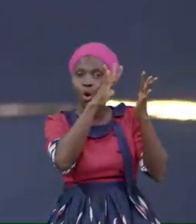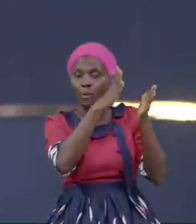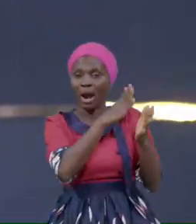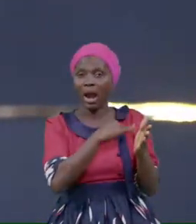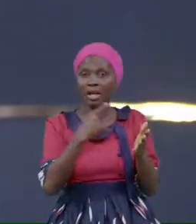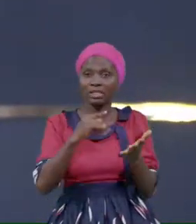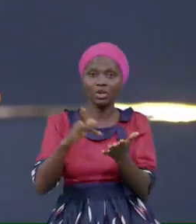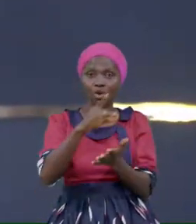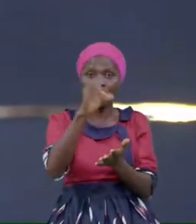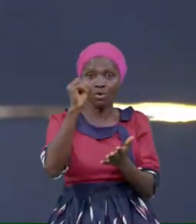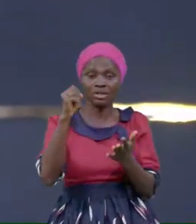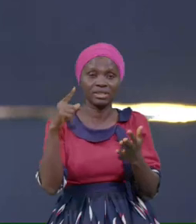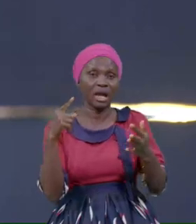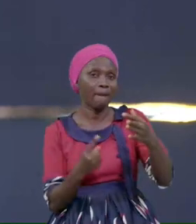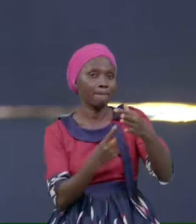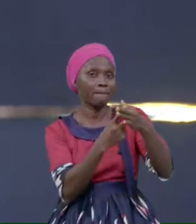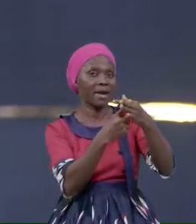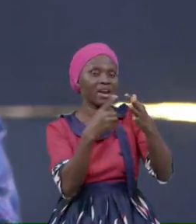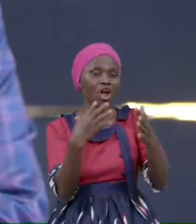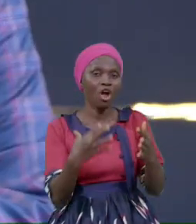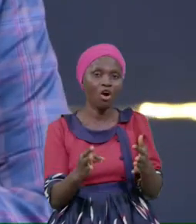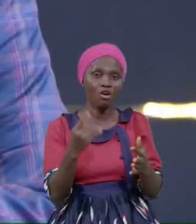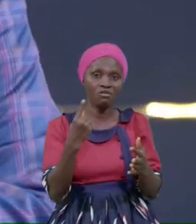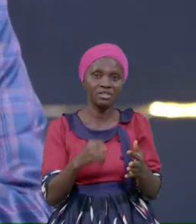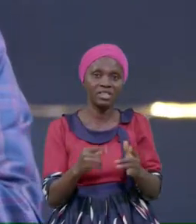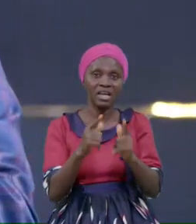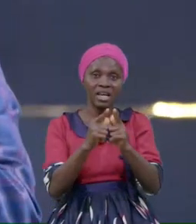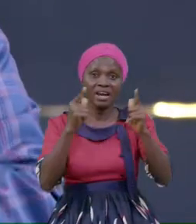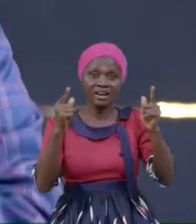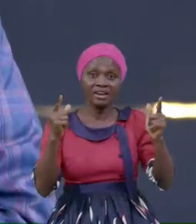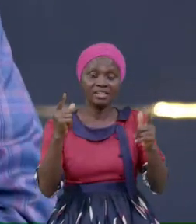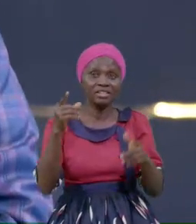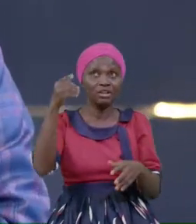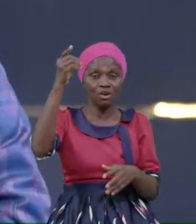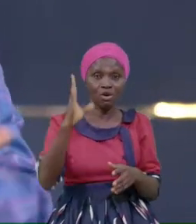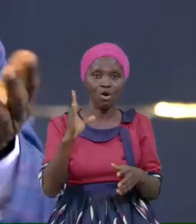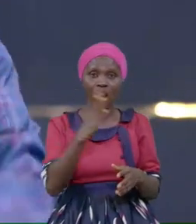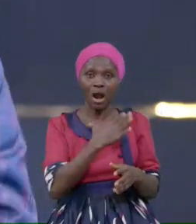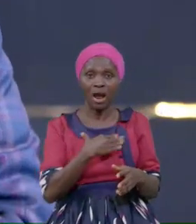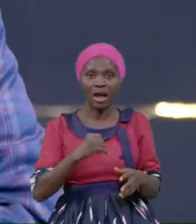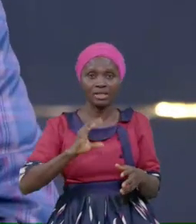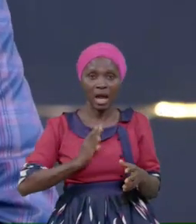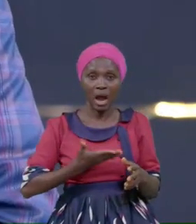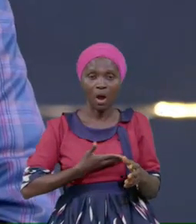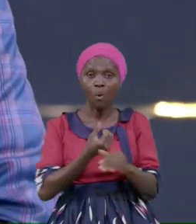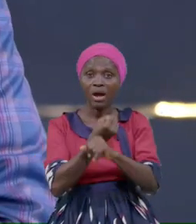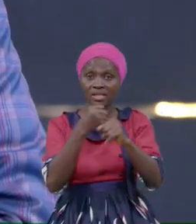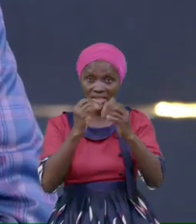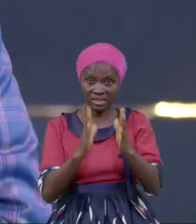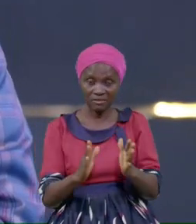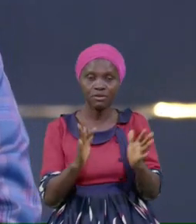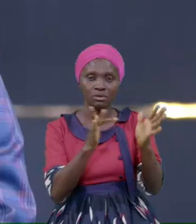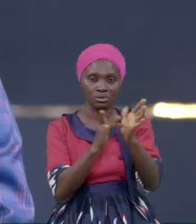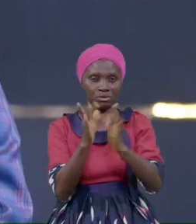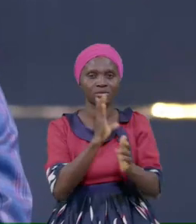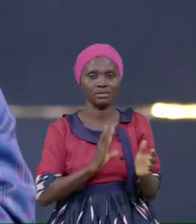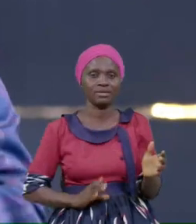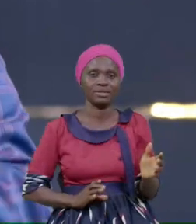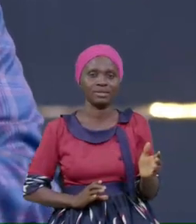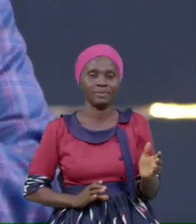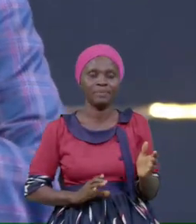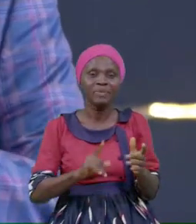the great God and our Savior Jesus Christ. Then in verse 14, he's talking about